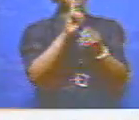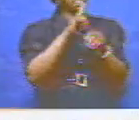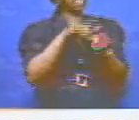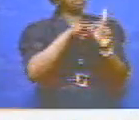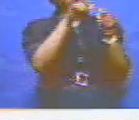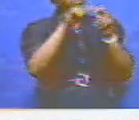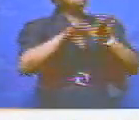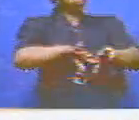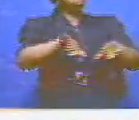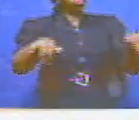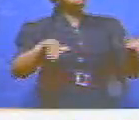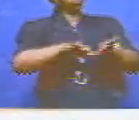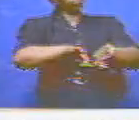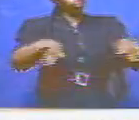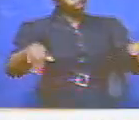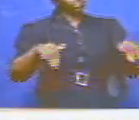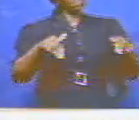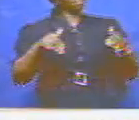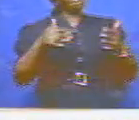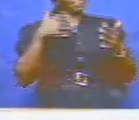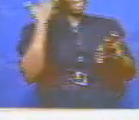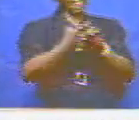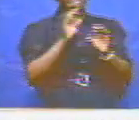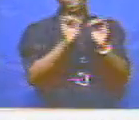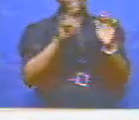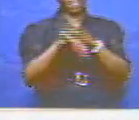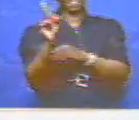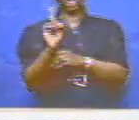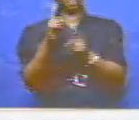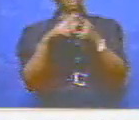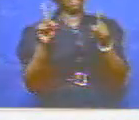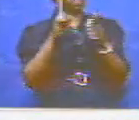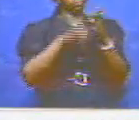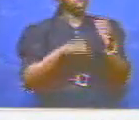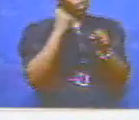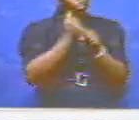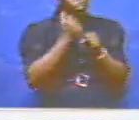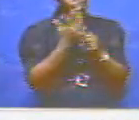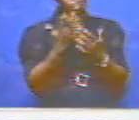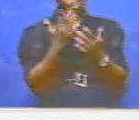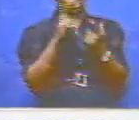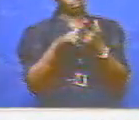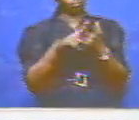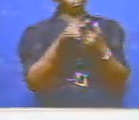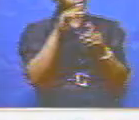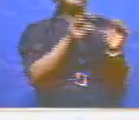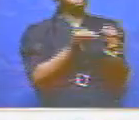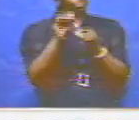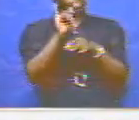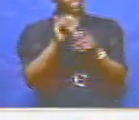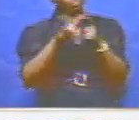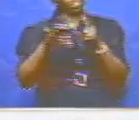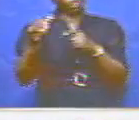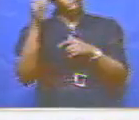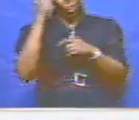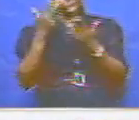infrastructure, it's not that complicated here in Nairobi. But maybe what are we doing to take that to the counties? Because nowadays it's